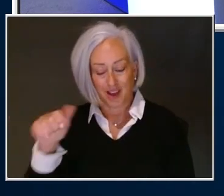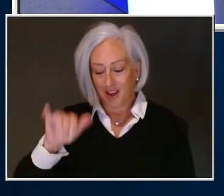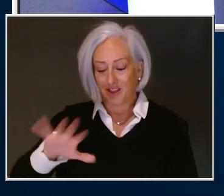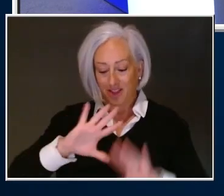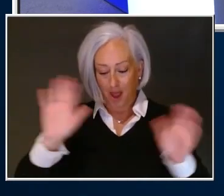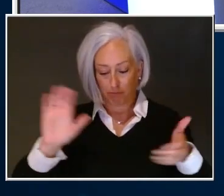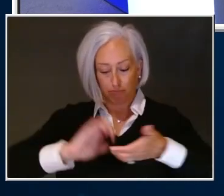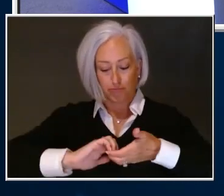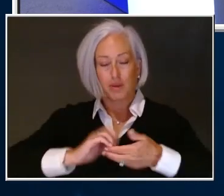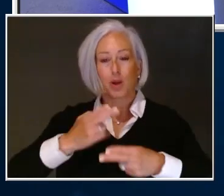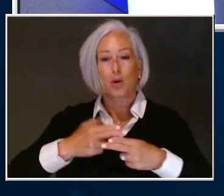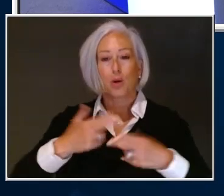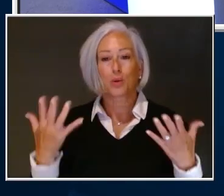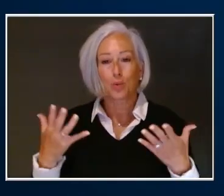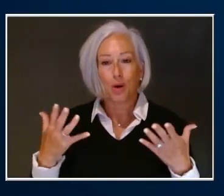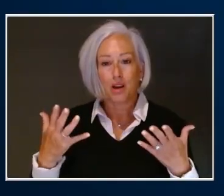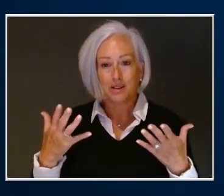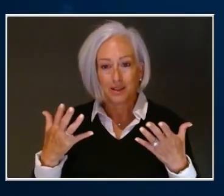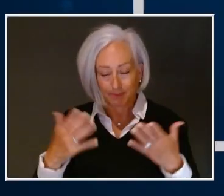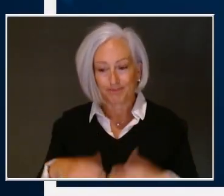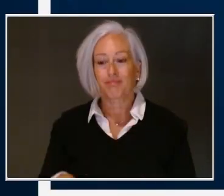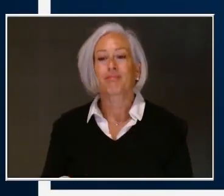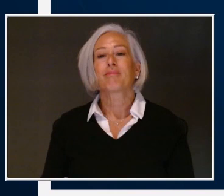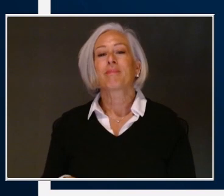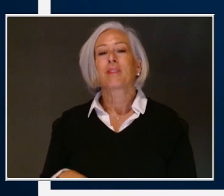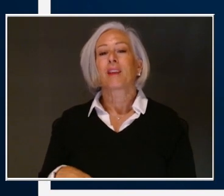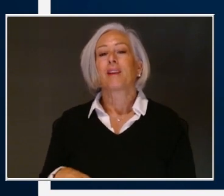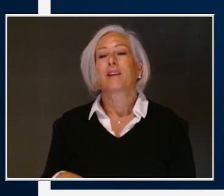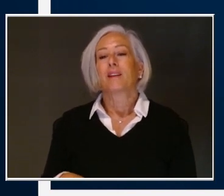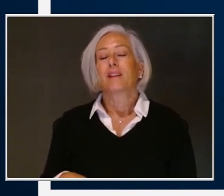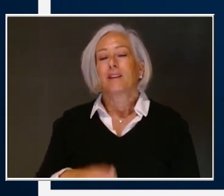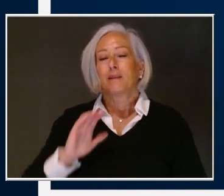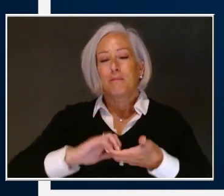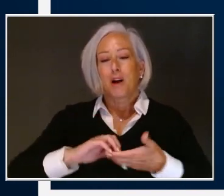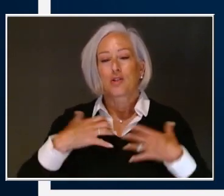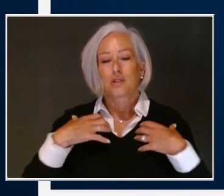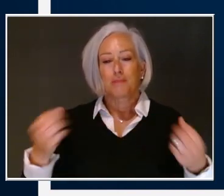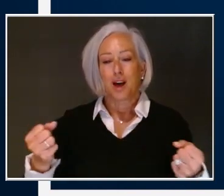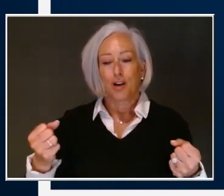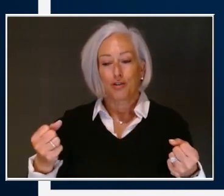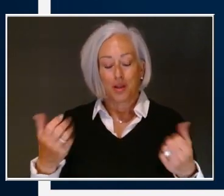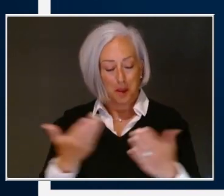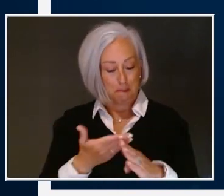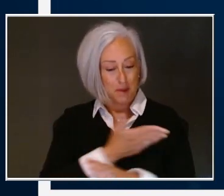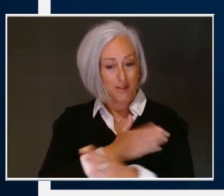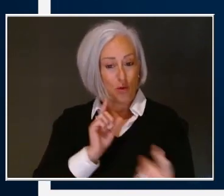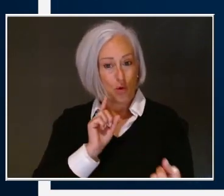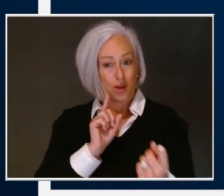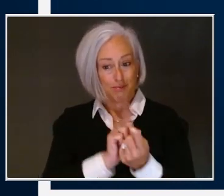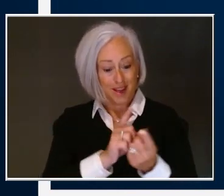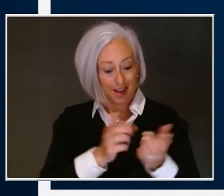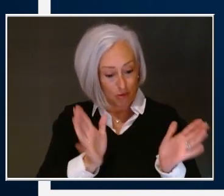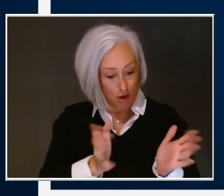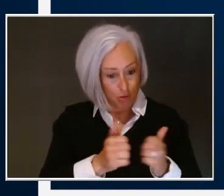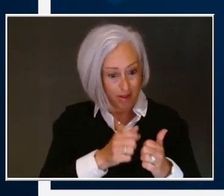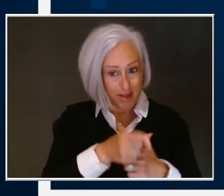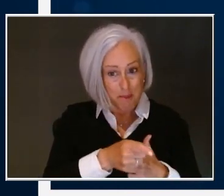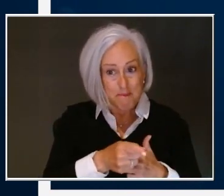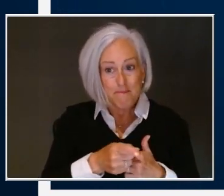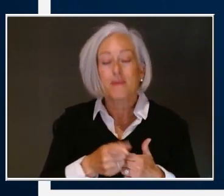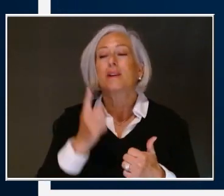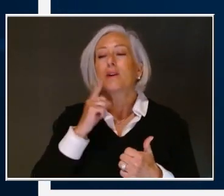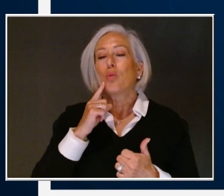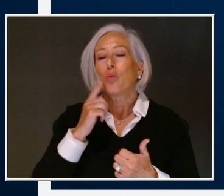program. But before we get to them and meet all of them, let's go live to Alan Van Zandt at T-Mobile Center, where the Kansas Jayhawks